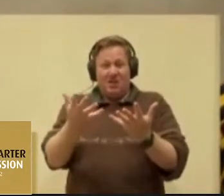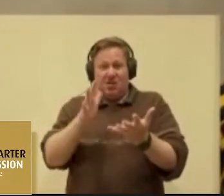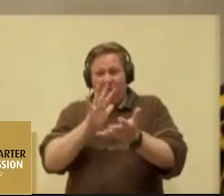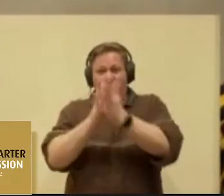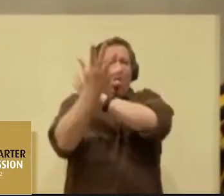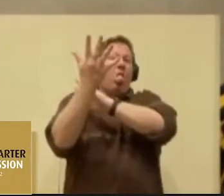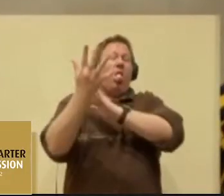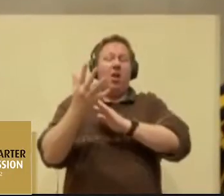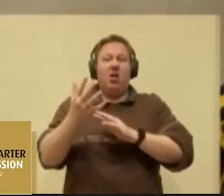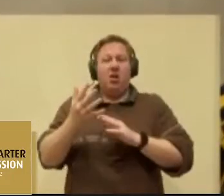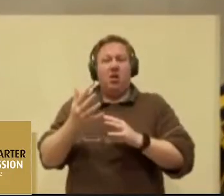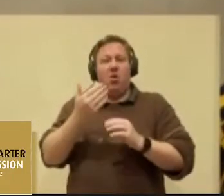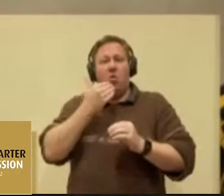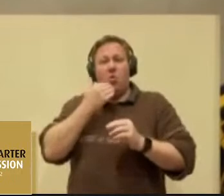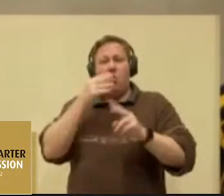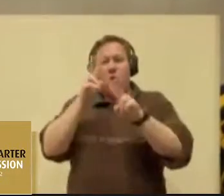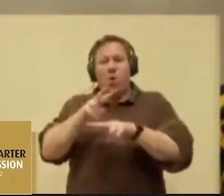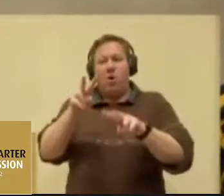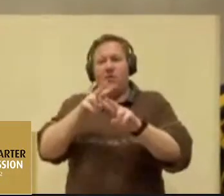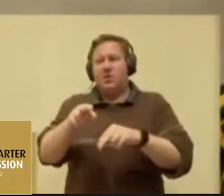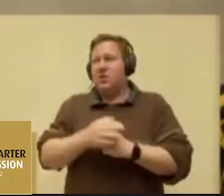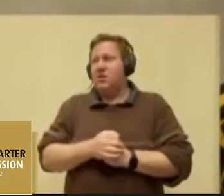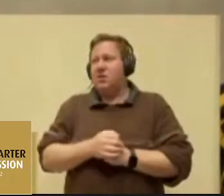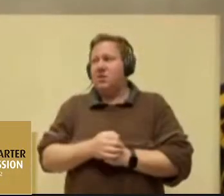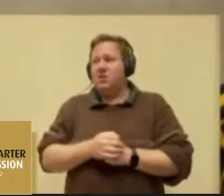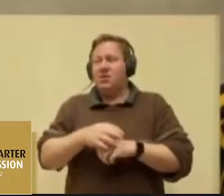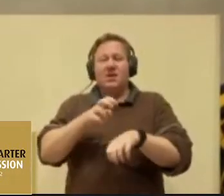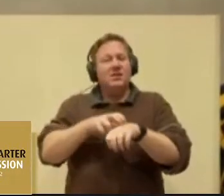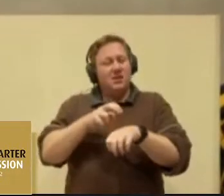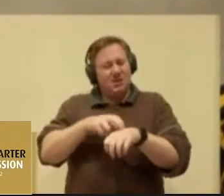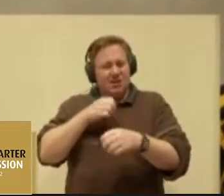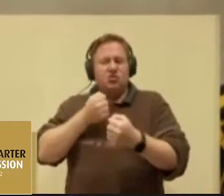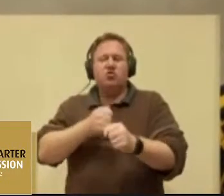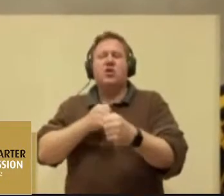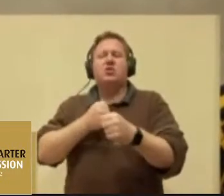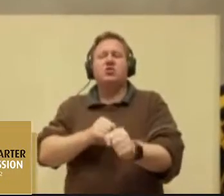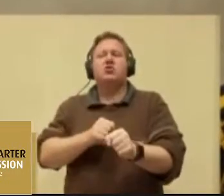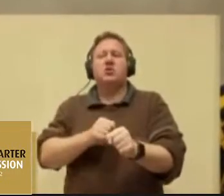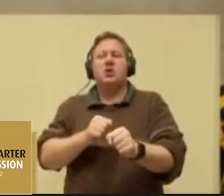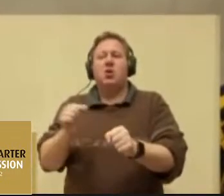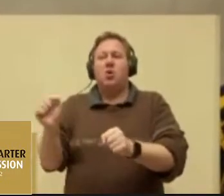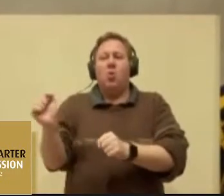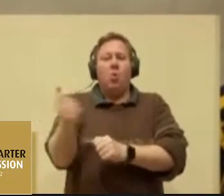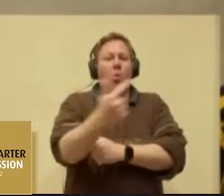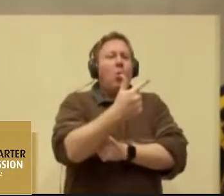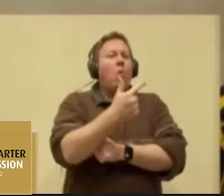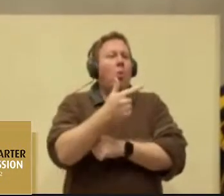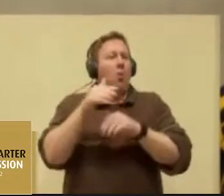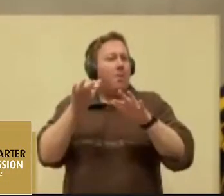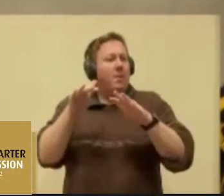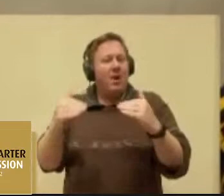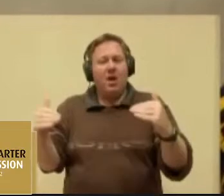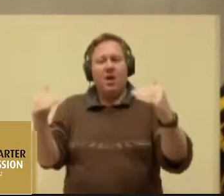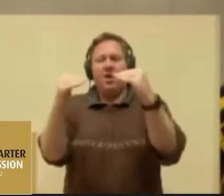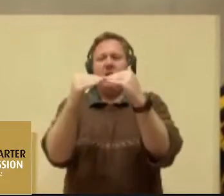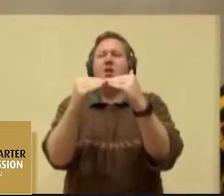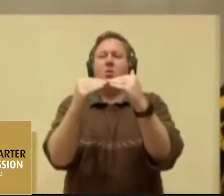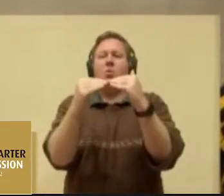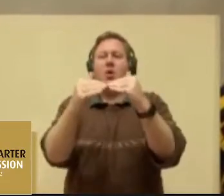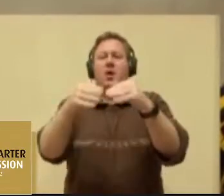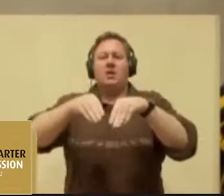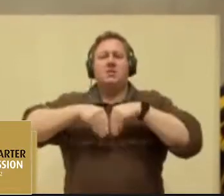nurtured them so we need a strategy where everyone is treated equally